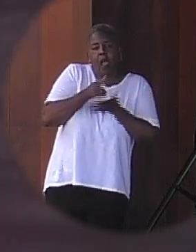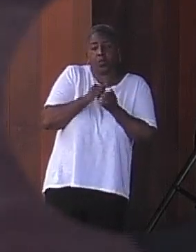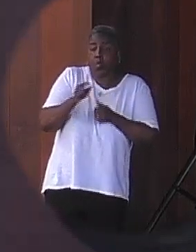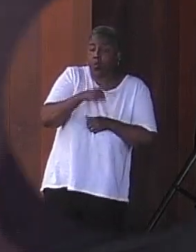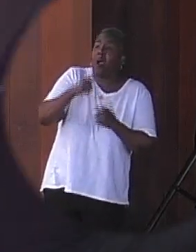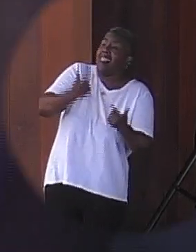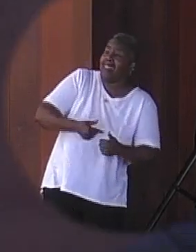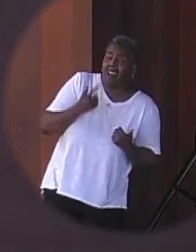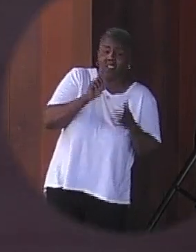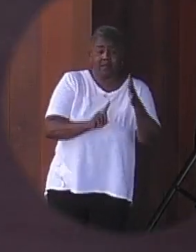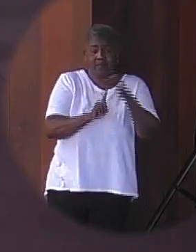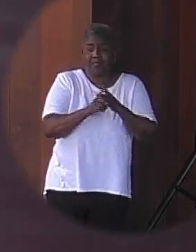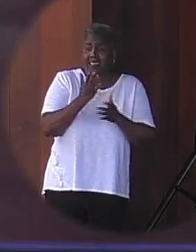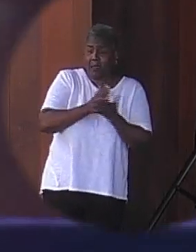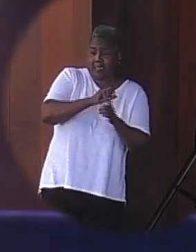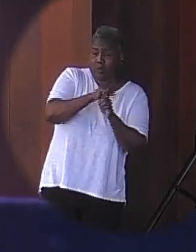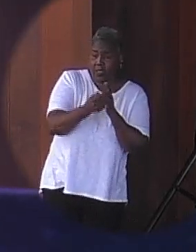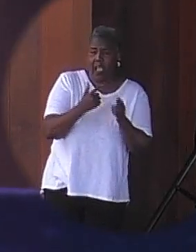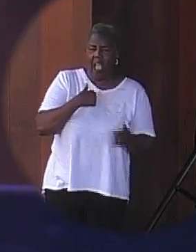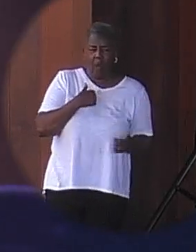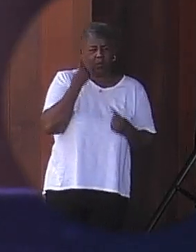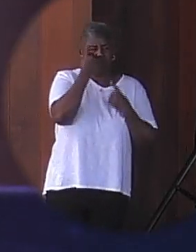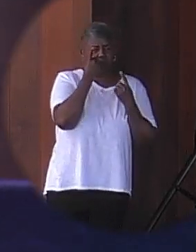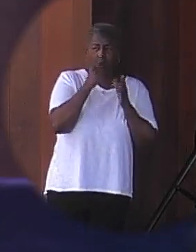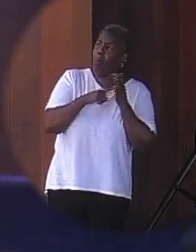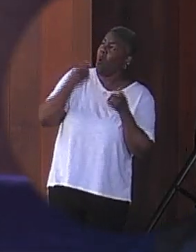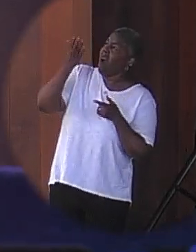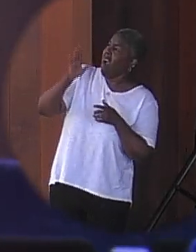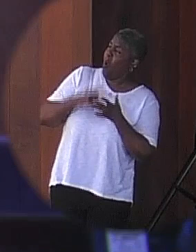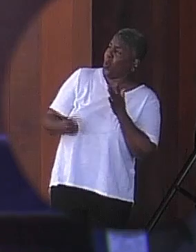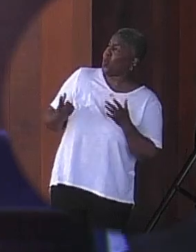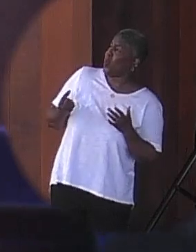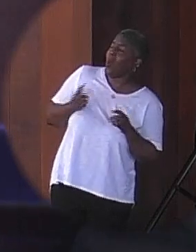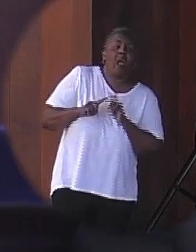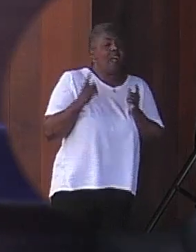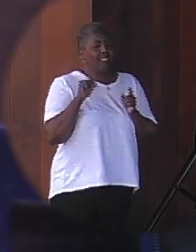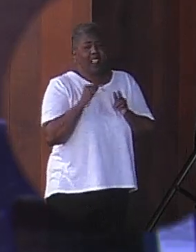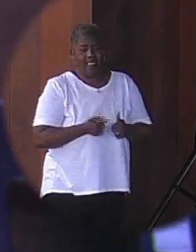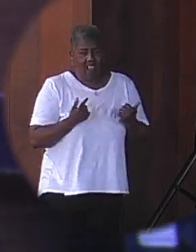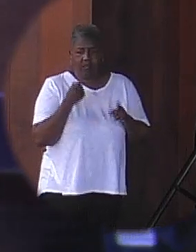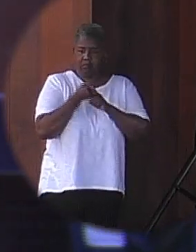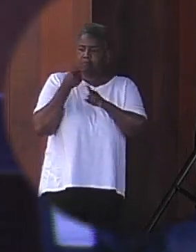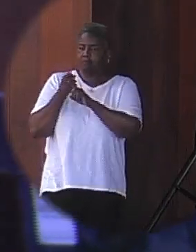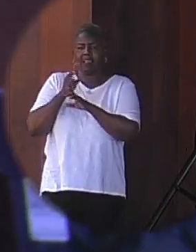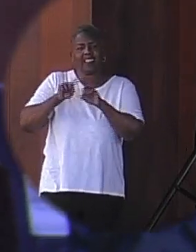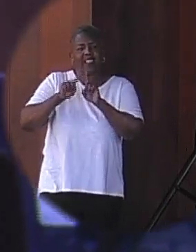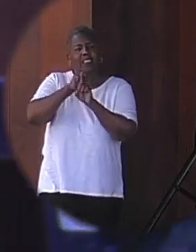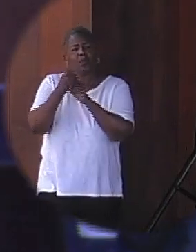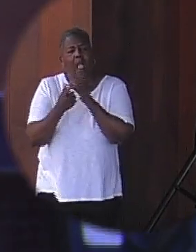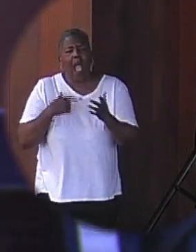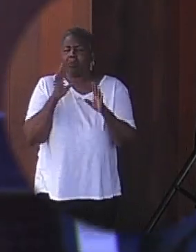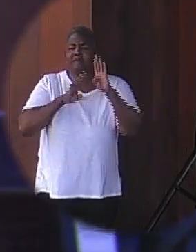behalf. Life has put me in some places where I was wondering what God was doing. Life has delivered me to some situations where I